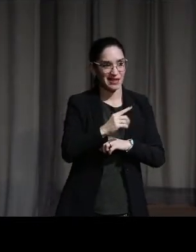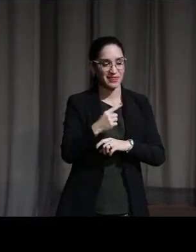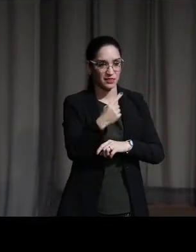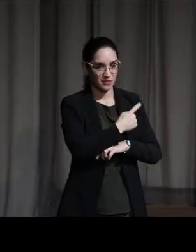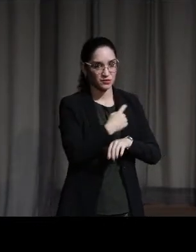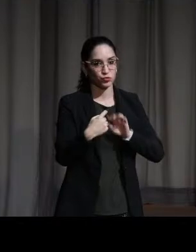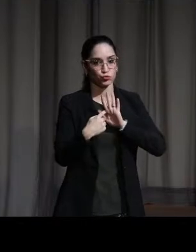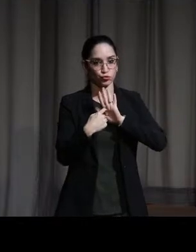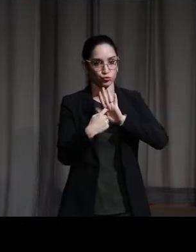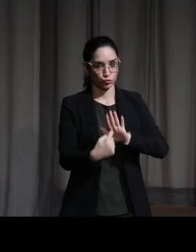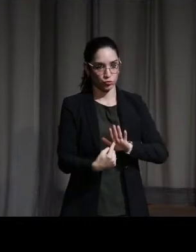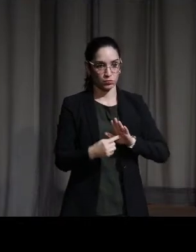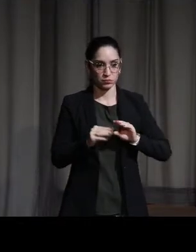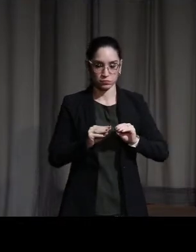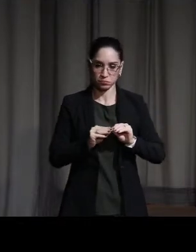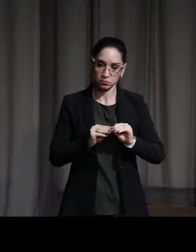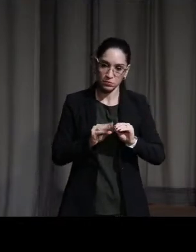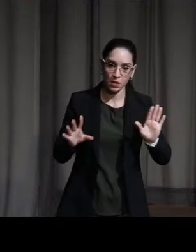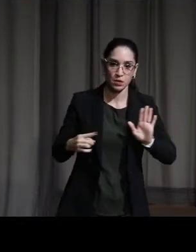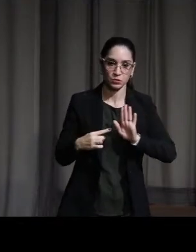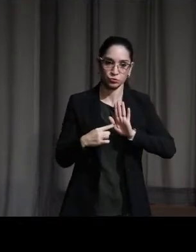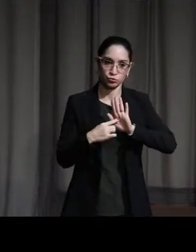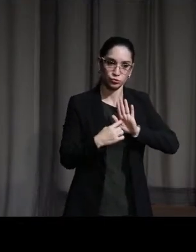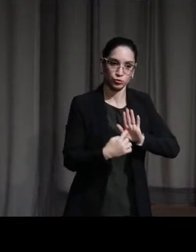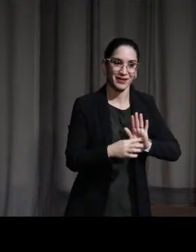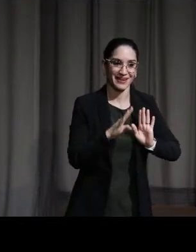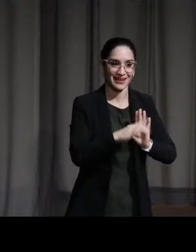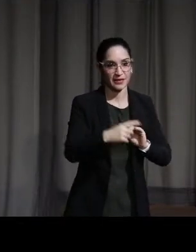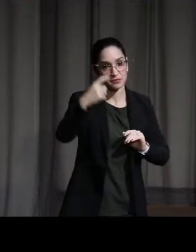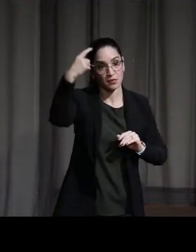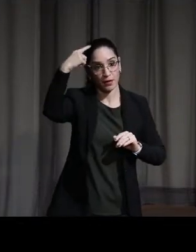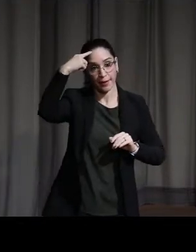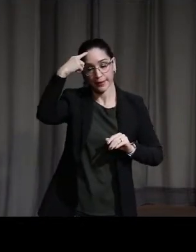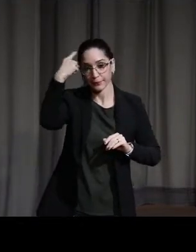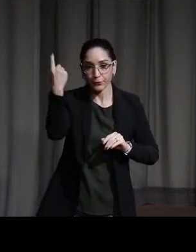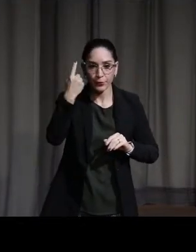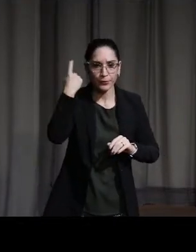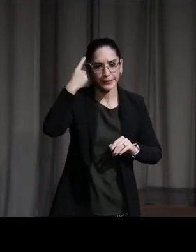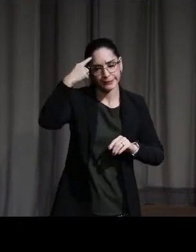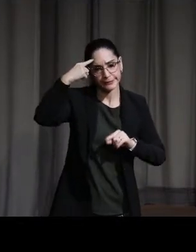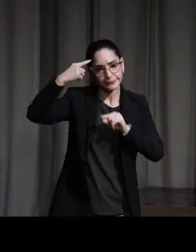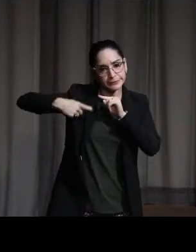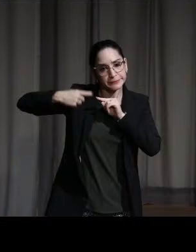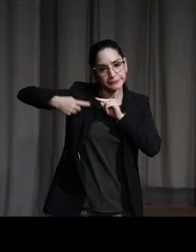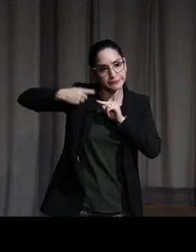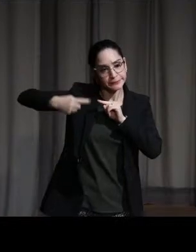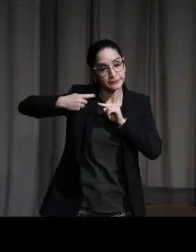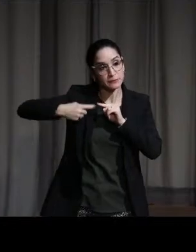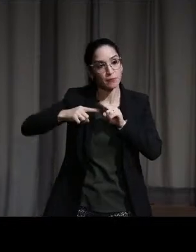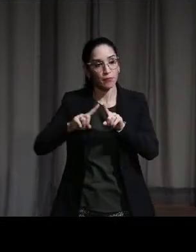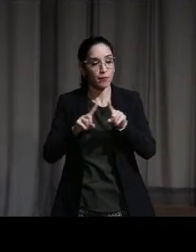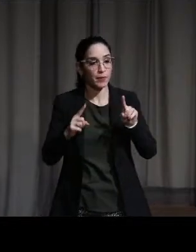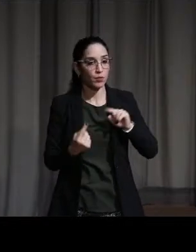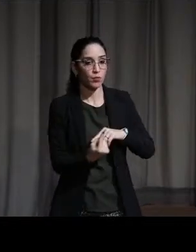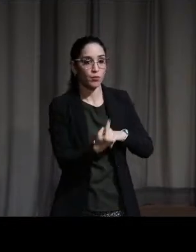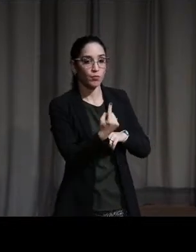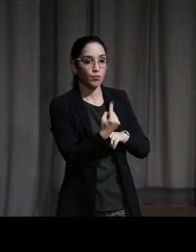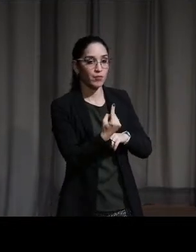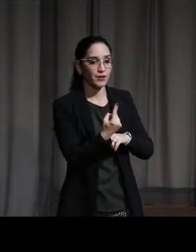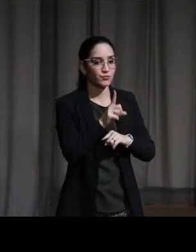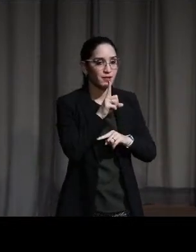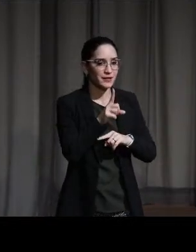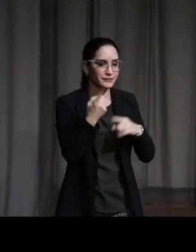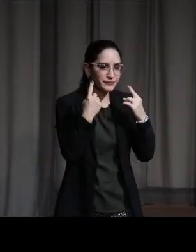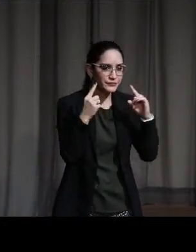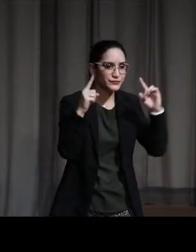projecting. This is not necessarily, I can't claim that this is what it was in Mariano's head at all. But there's an infamous essay published in that very